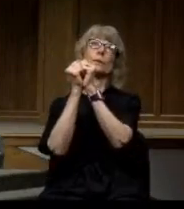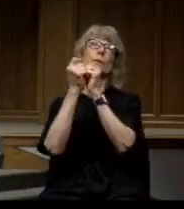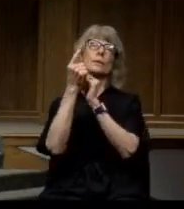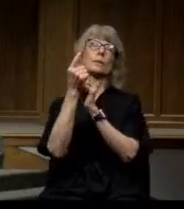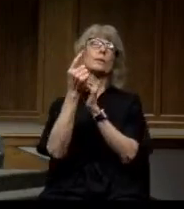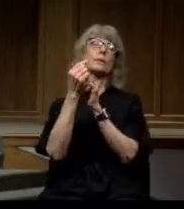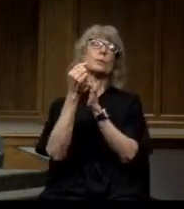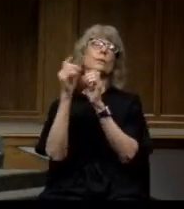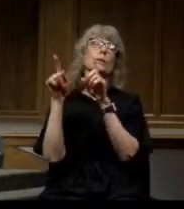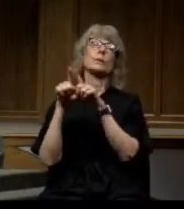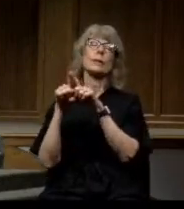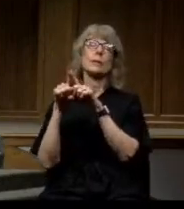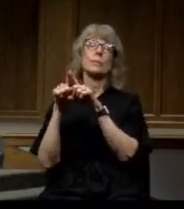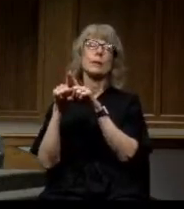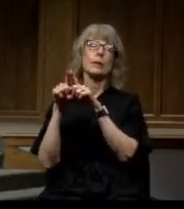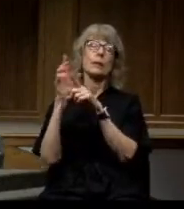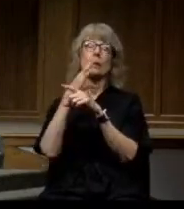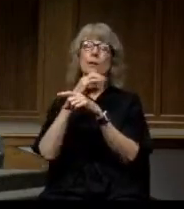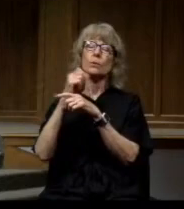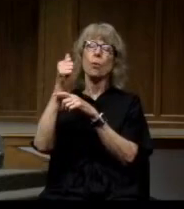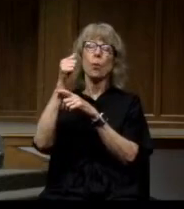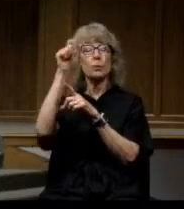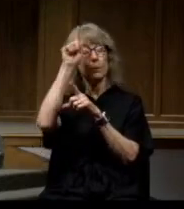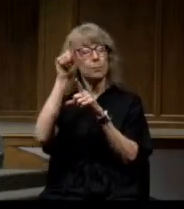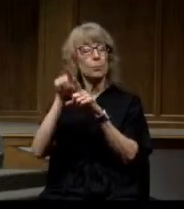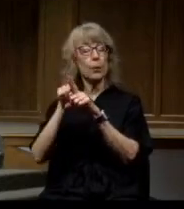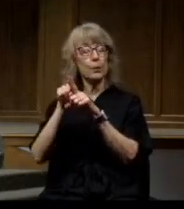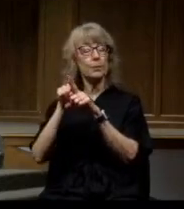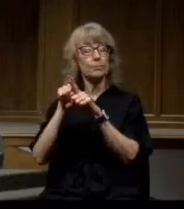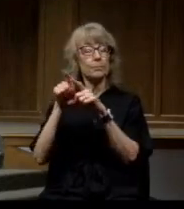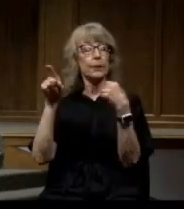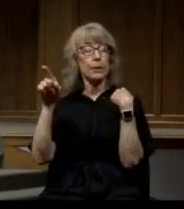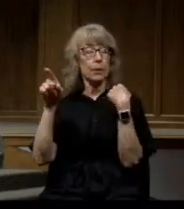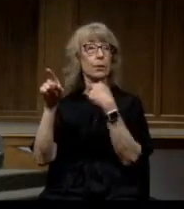just like the older brother did, with a choice.